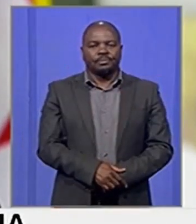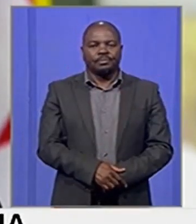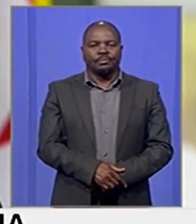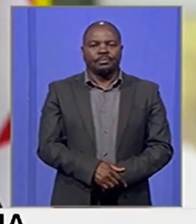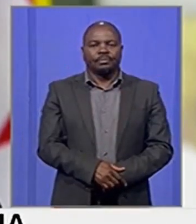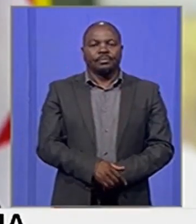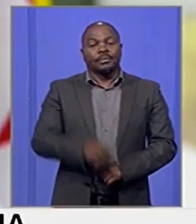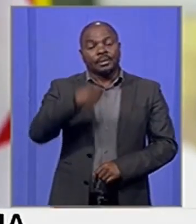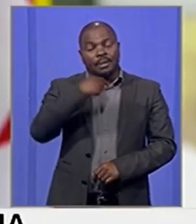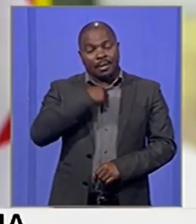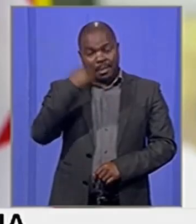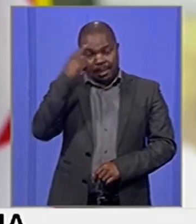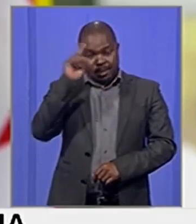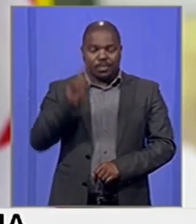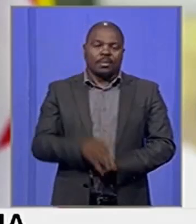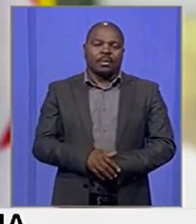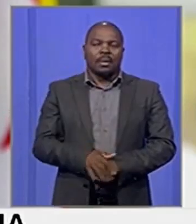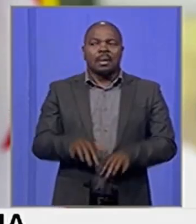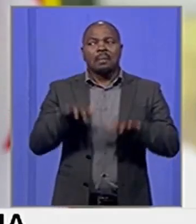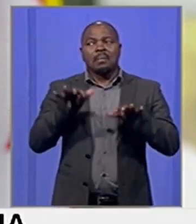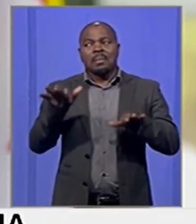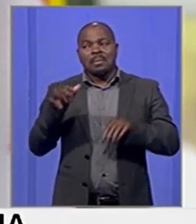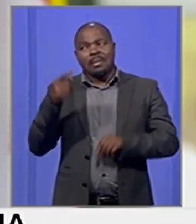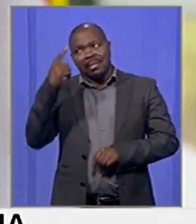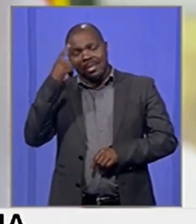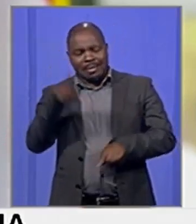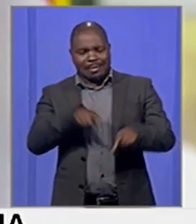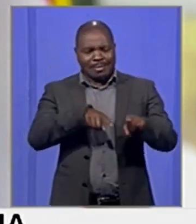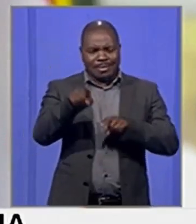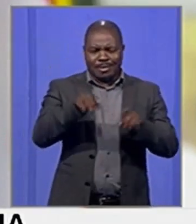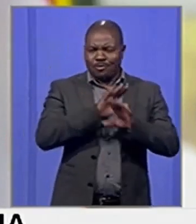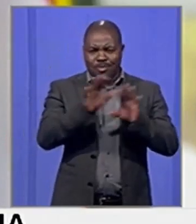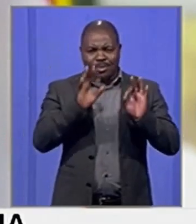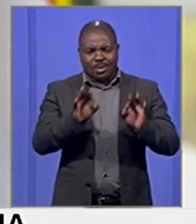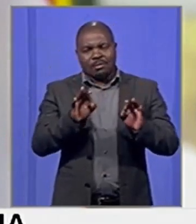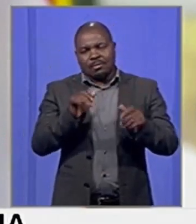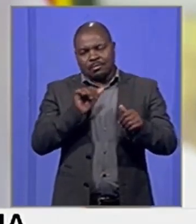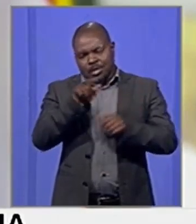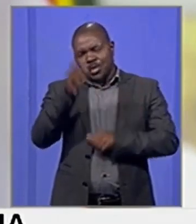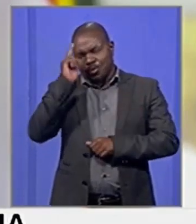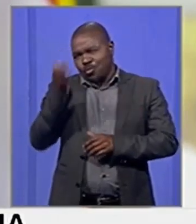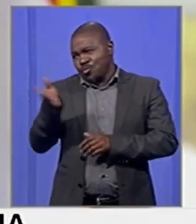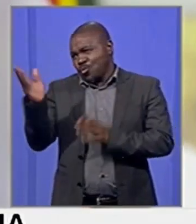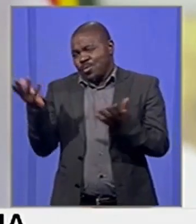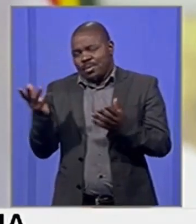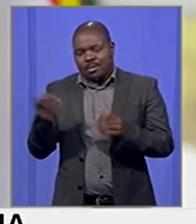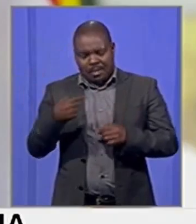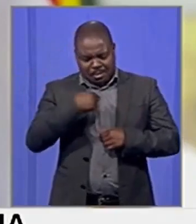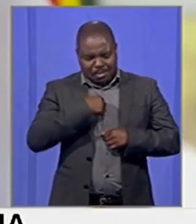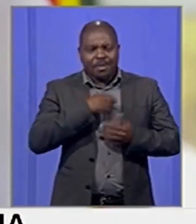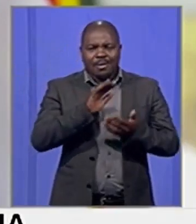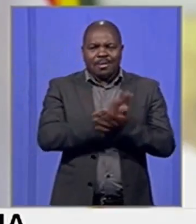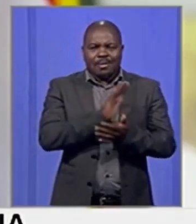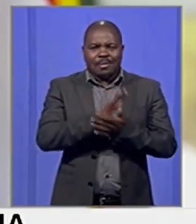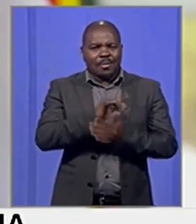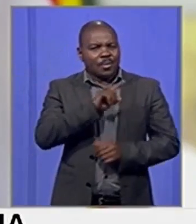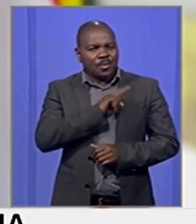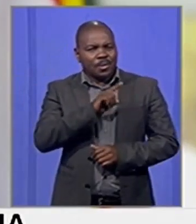I think those who feel the race was not run properly should know where to go to complain. I'm so happy that the race